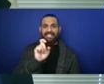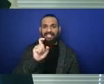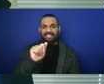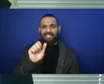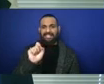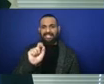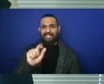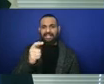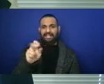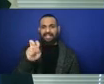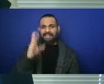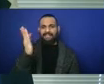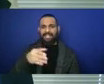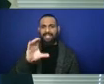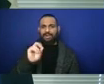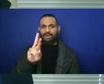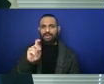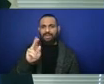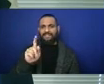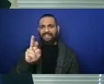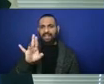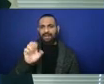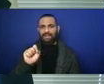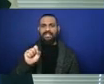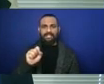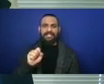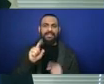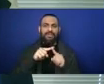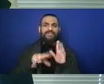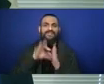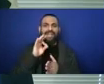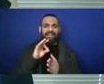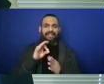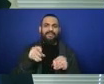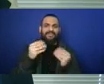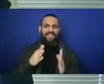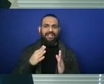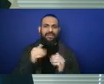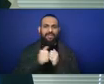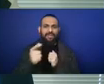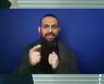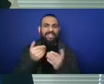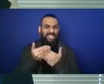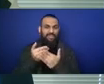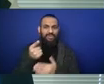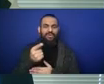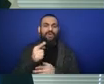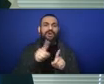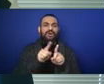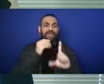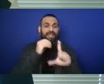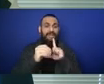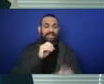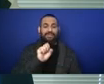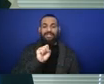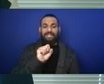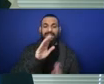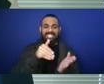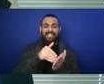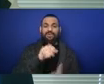dshs.texas.gov/coronavirus to find a provider near you. In El Paso, Centro San Vicente is participating in our program to